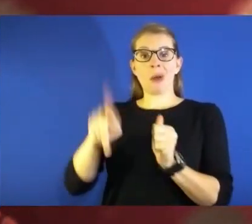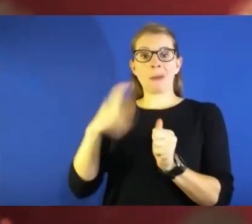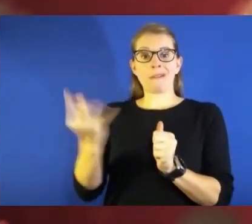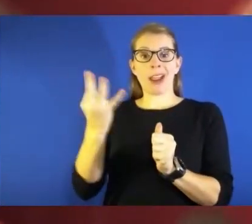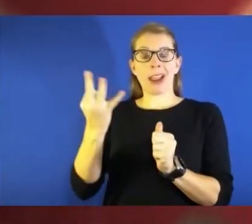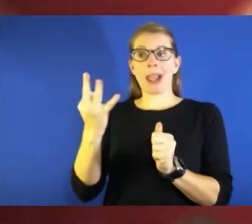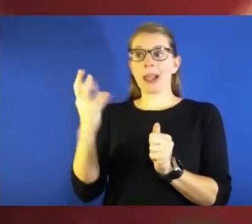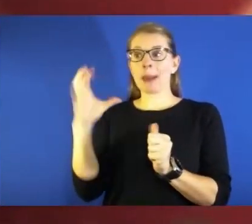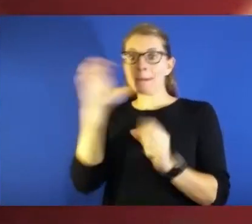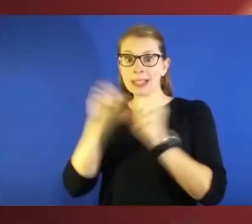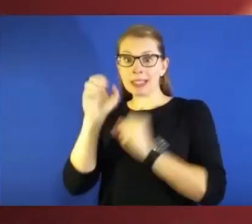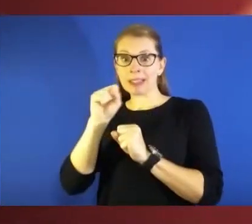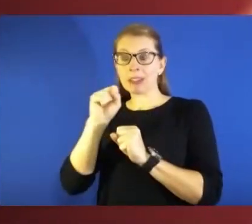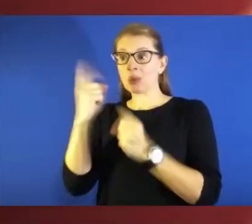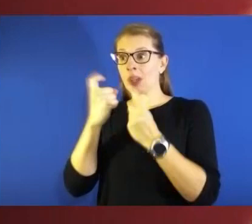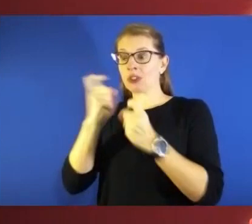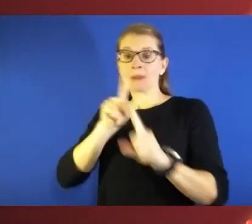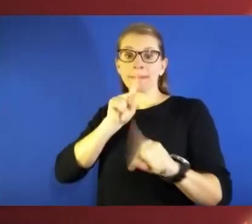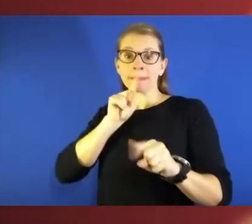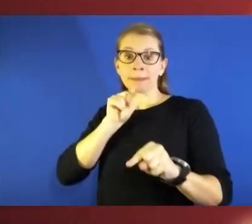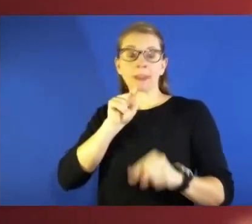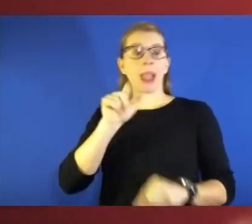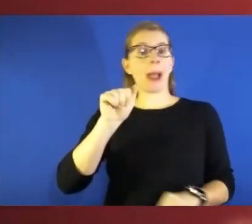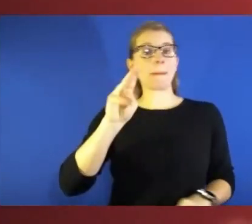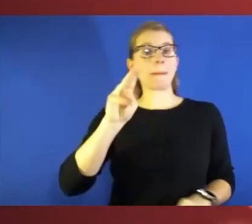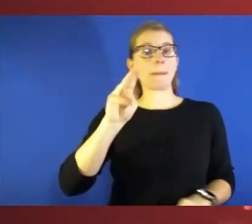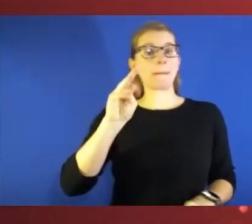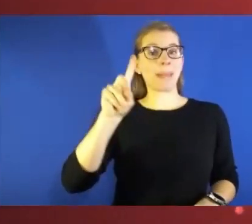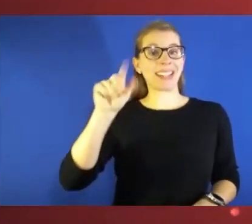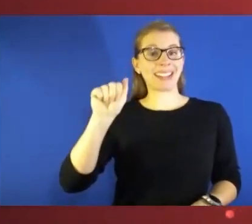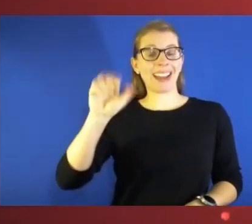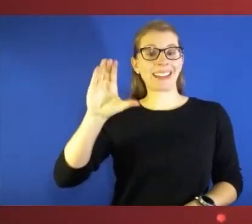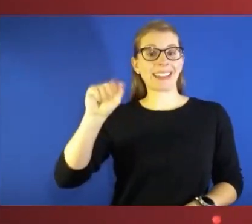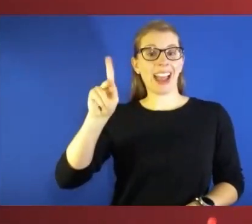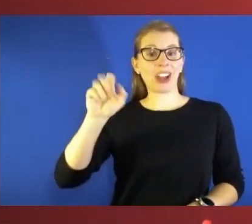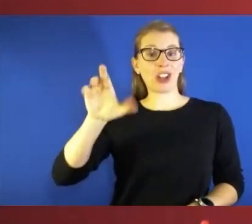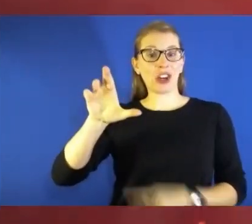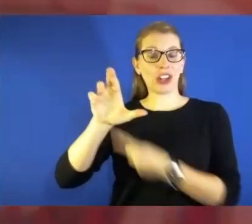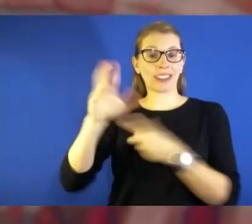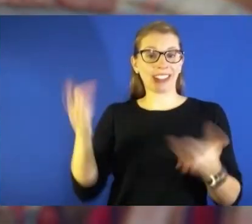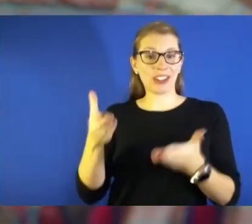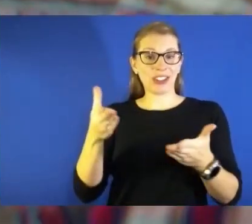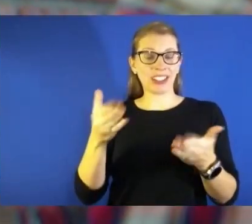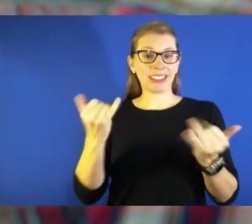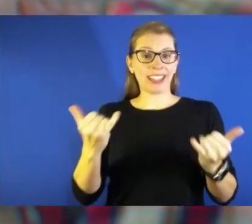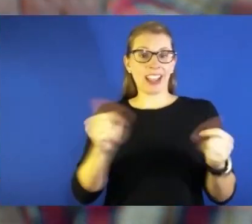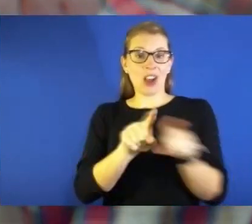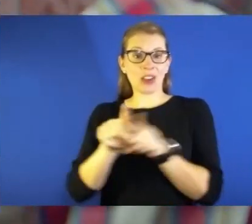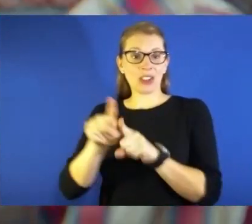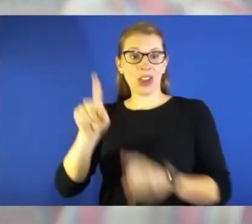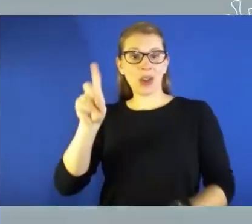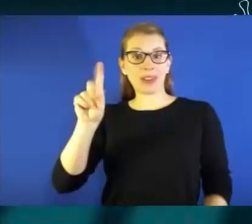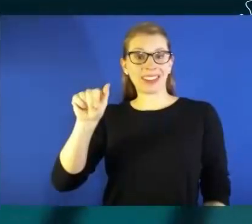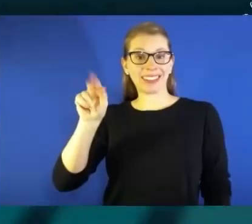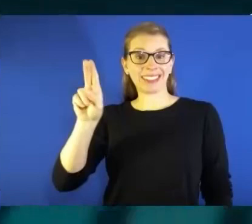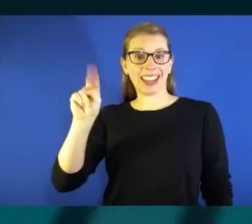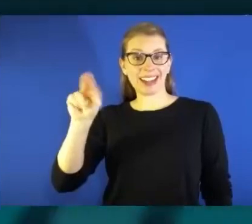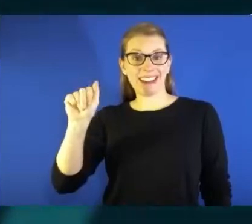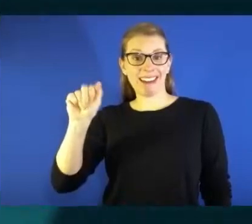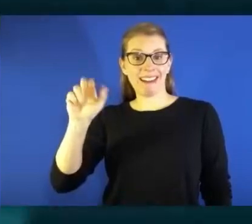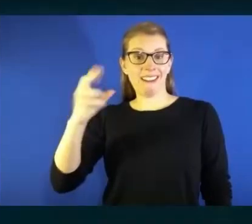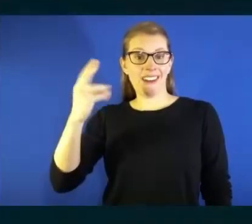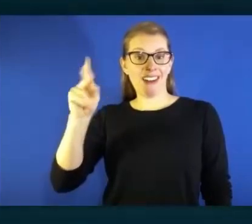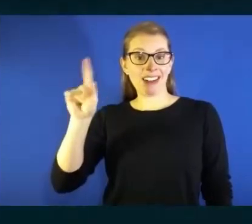Amanda Cackler with us today to help answer those questions alongside Dr. Hawkinson. Good morning to you. You're joining us with some numbers.